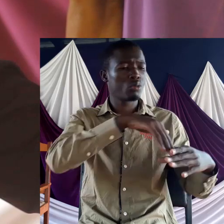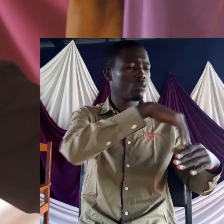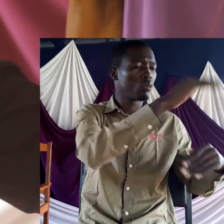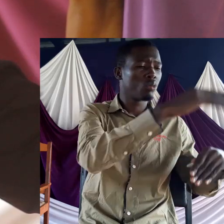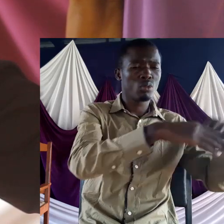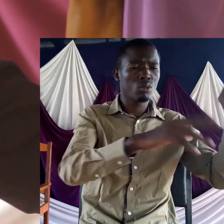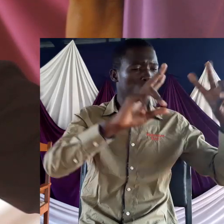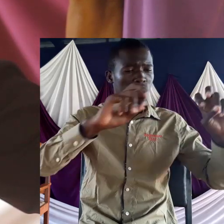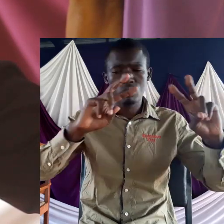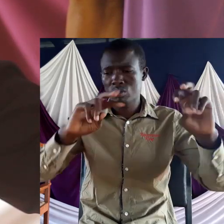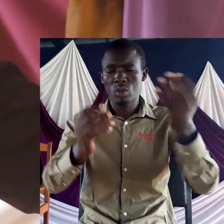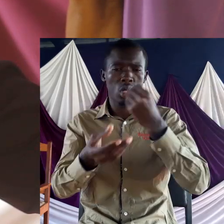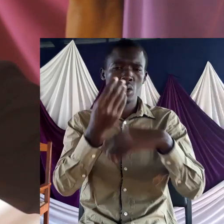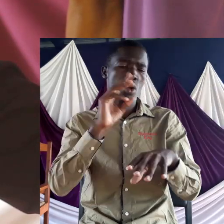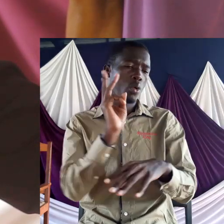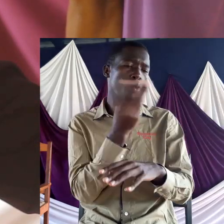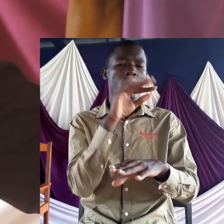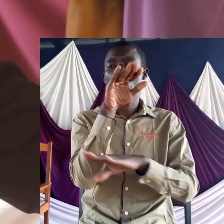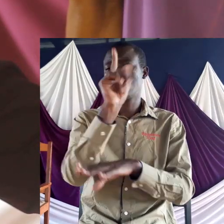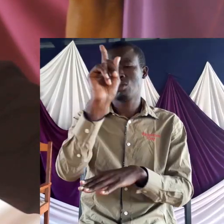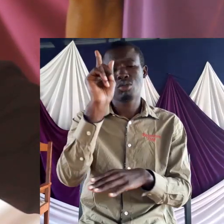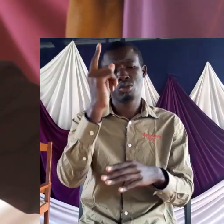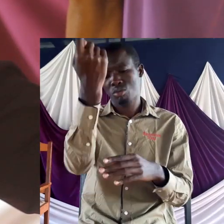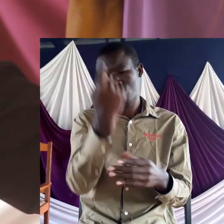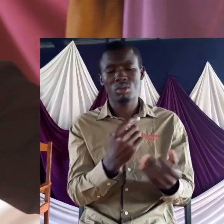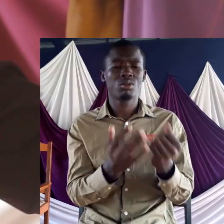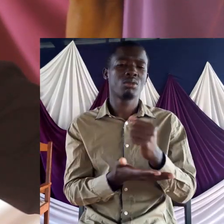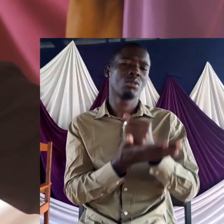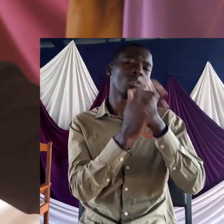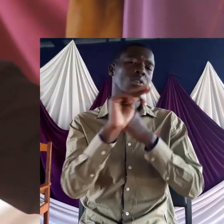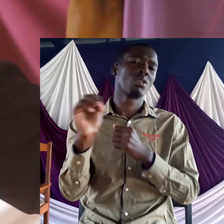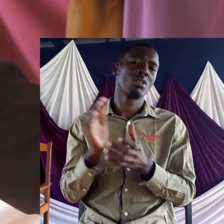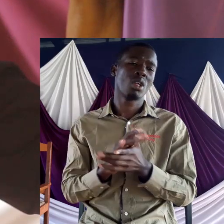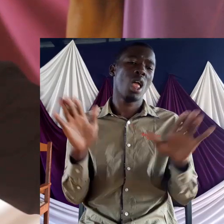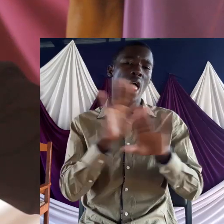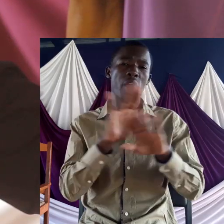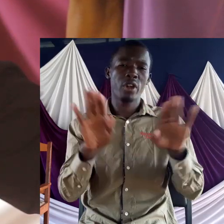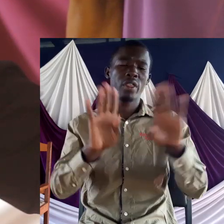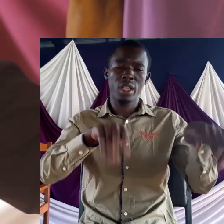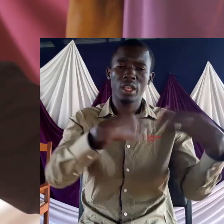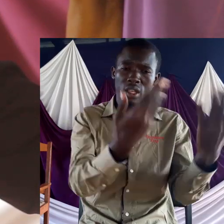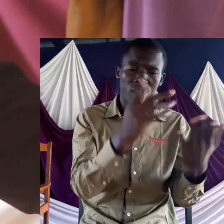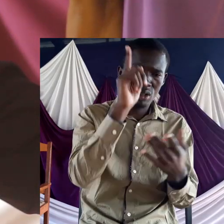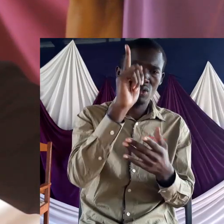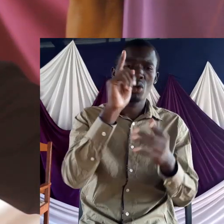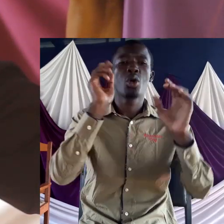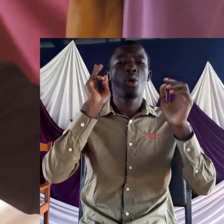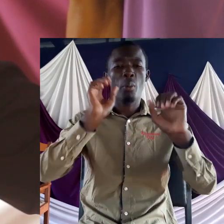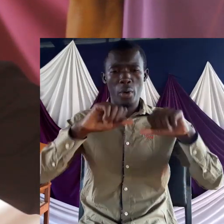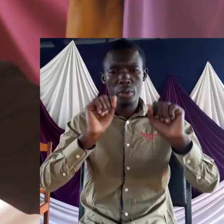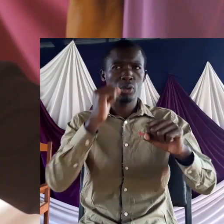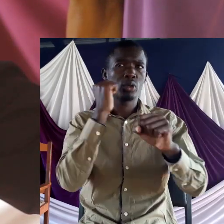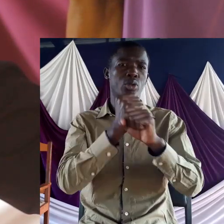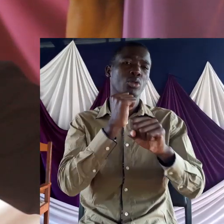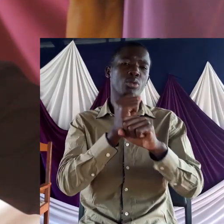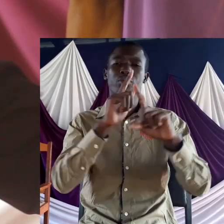living, Lord, we ask you to intervene. We know that everything that is placed in your hands, Lord, will be done according to